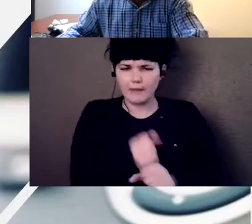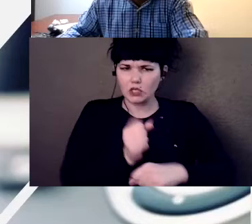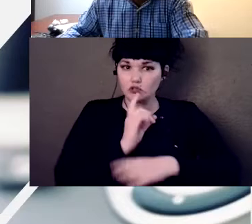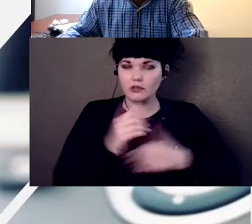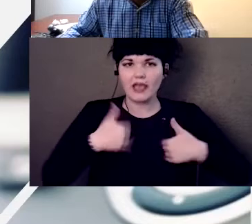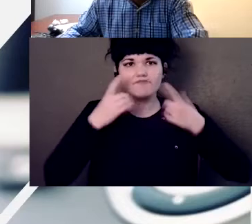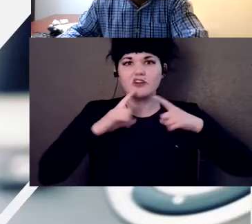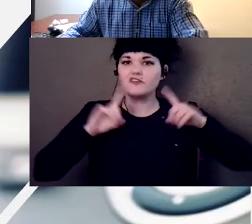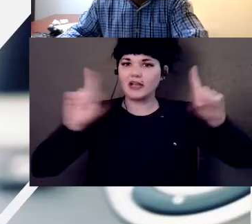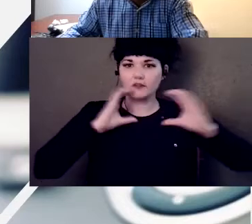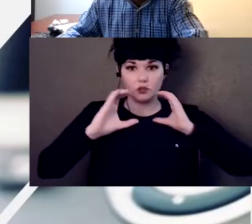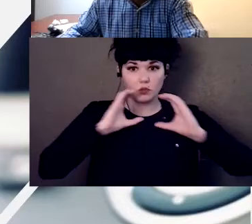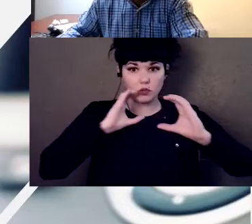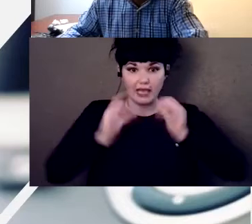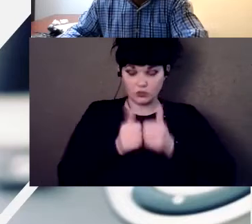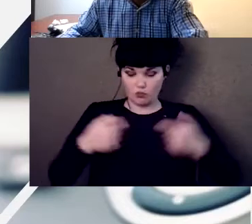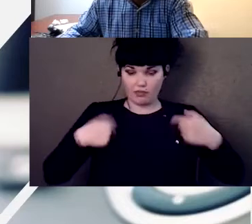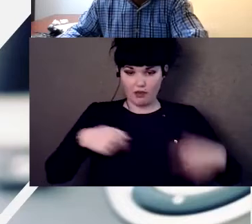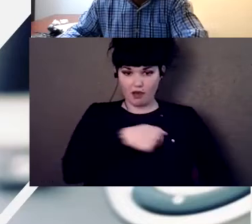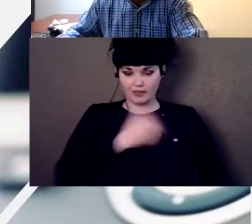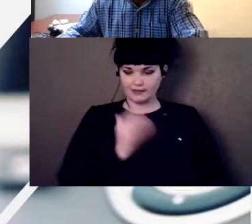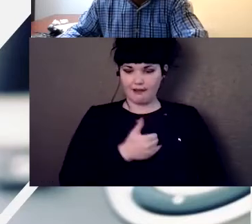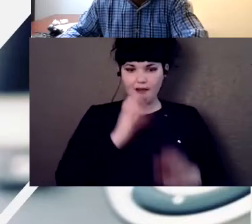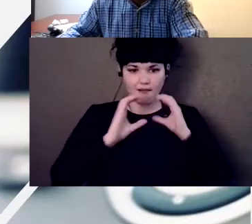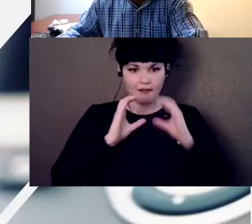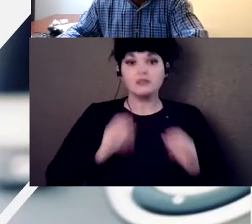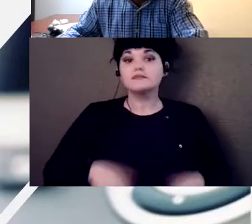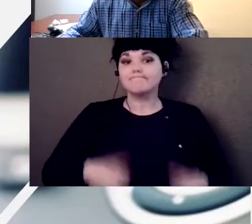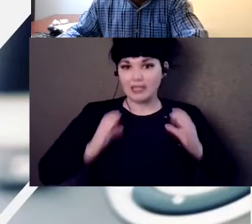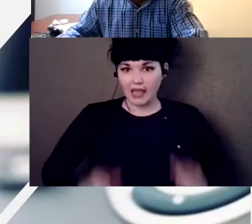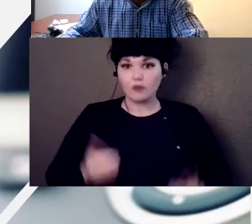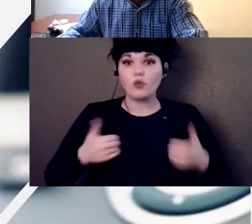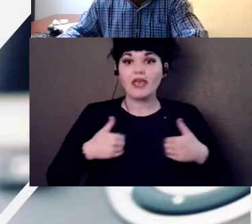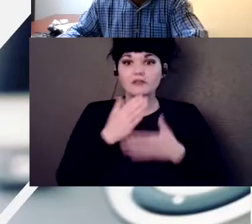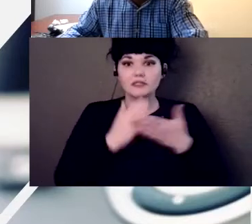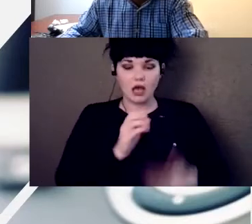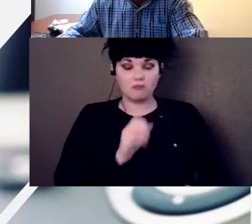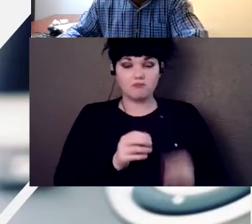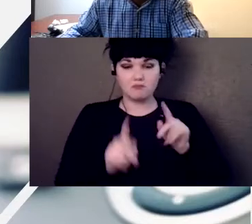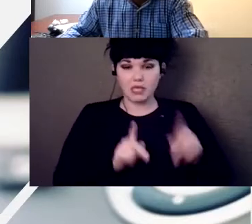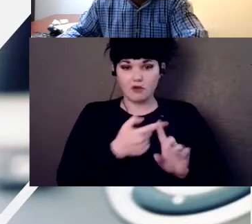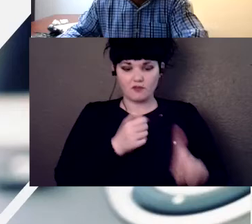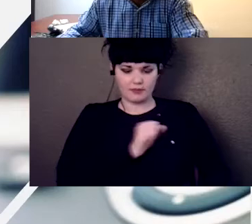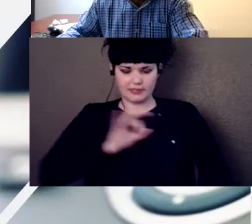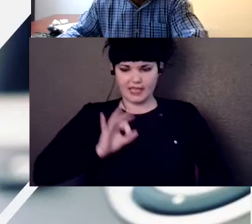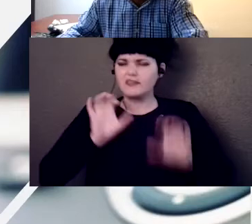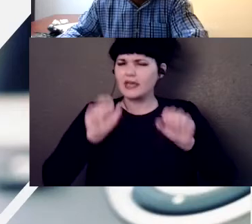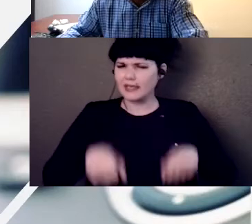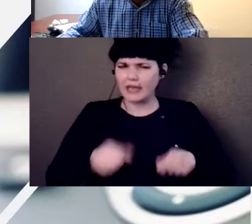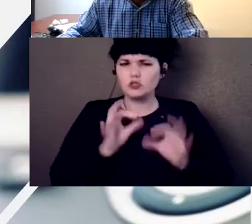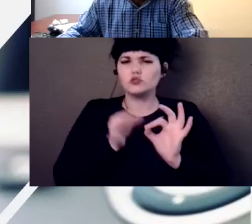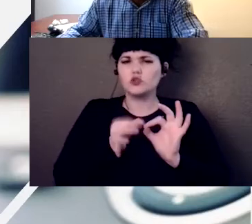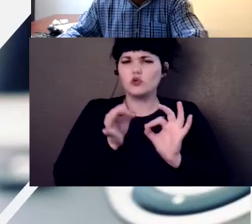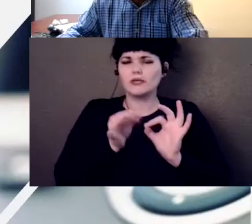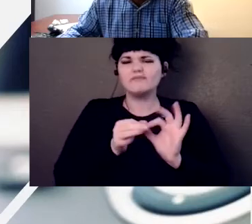effective communication between us and our clients. We have some individuals on staff who can interpret and translate for certain languages, and where we don't